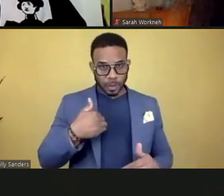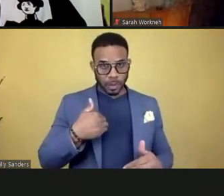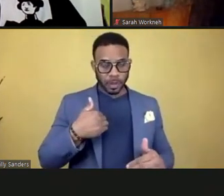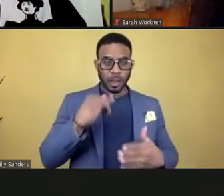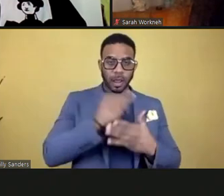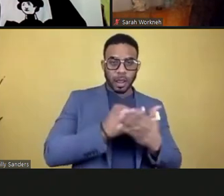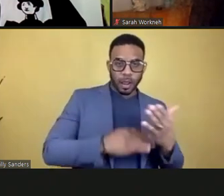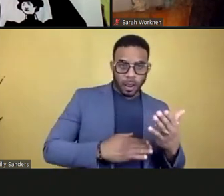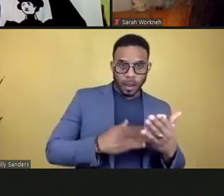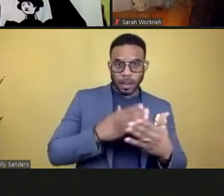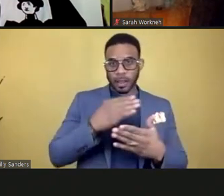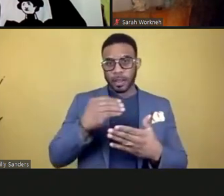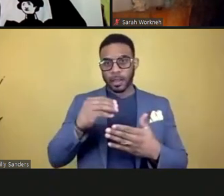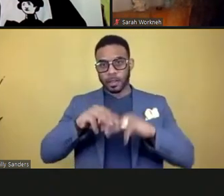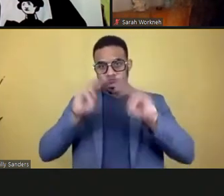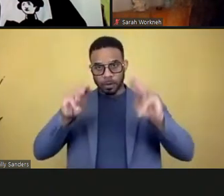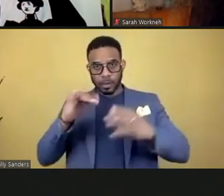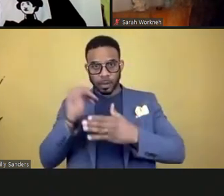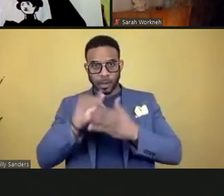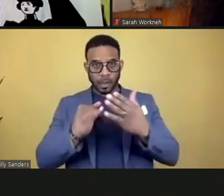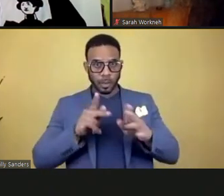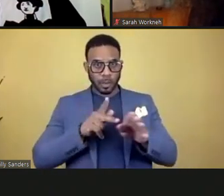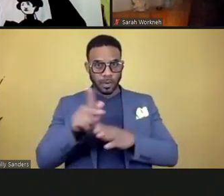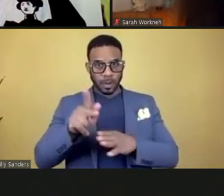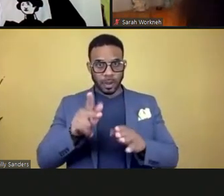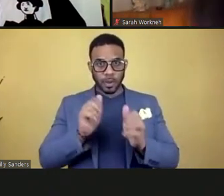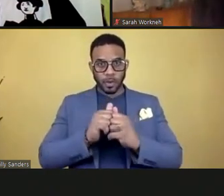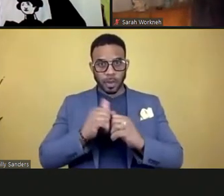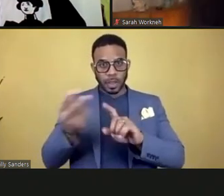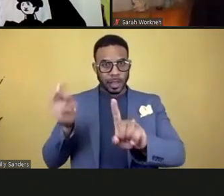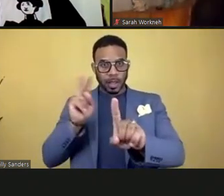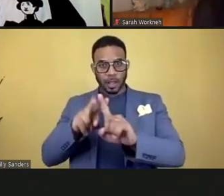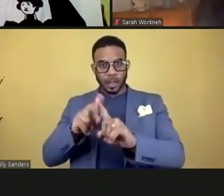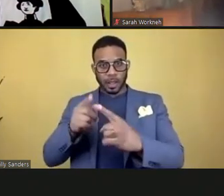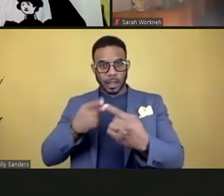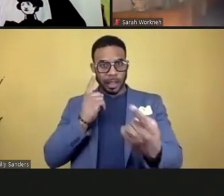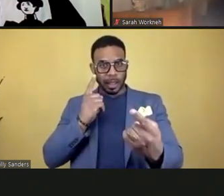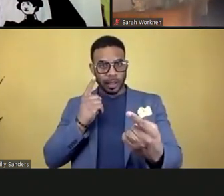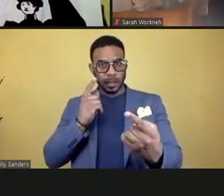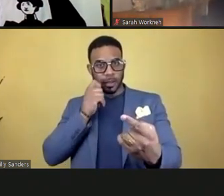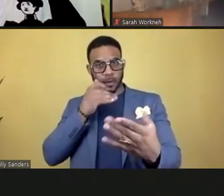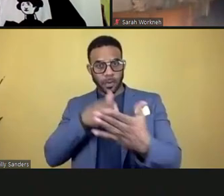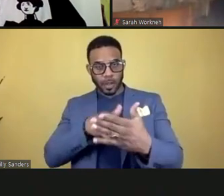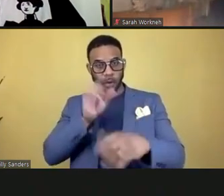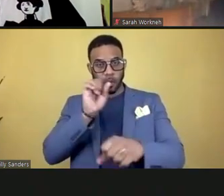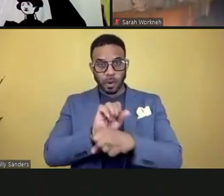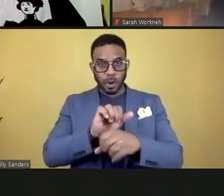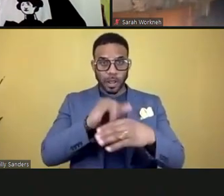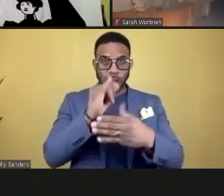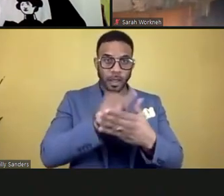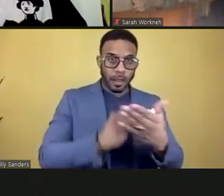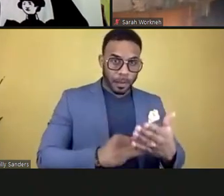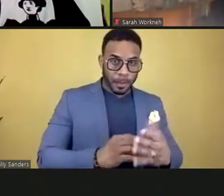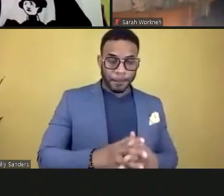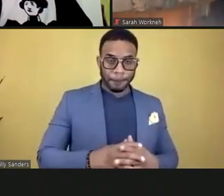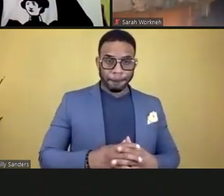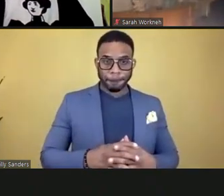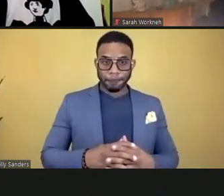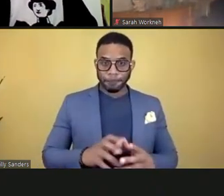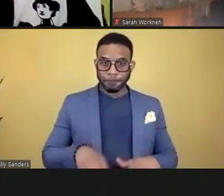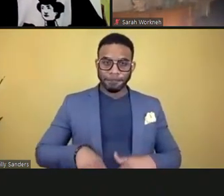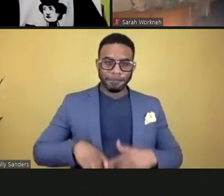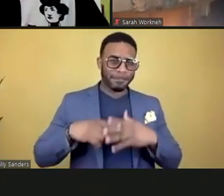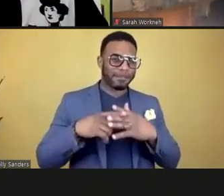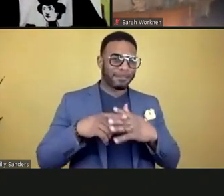artists, and museum and art professionals with a lens on anti-racism work in the arts. We kicked off